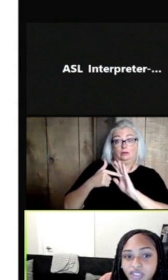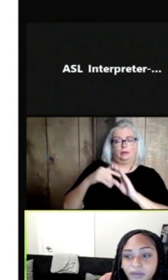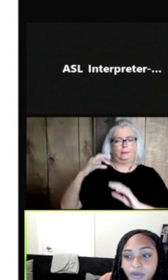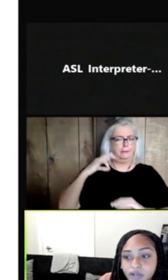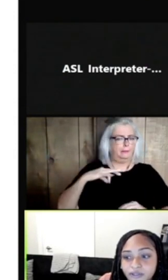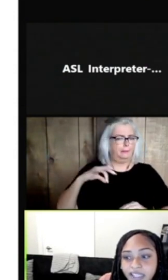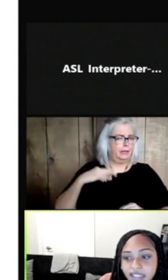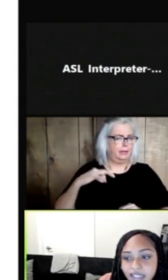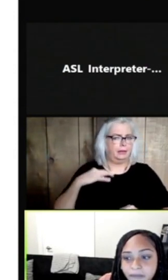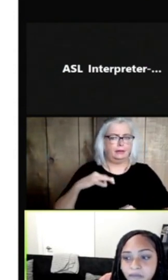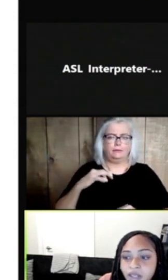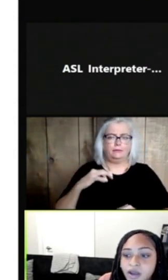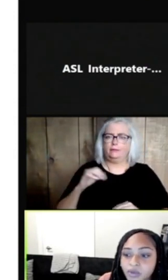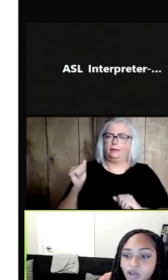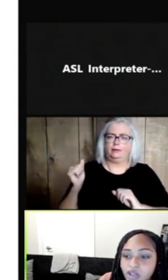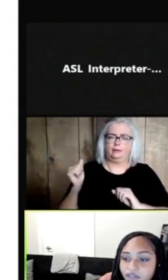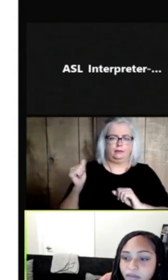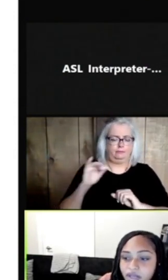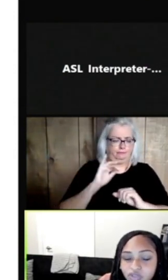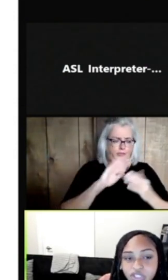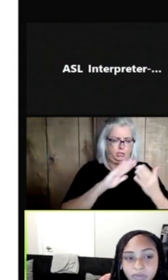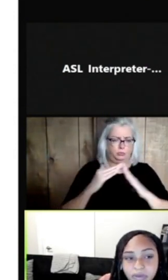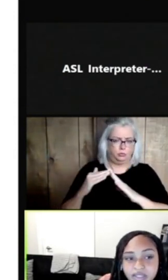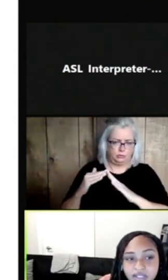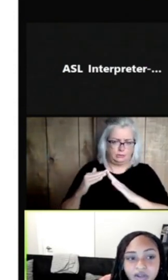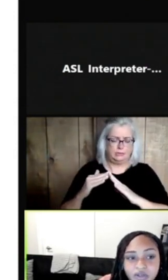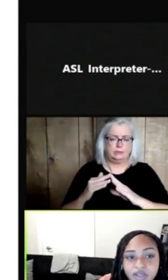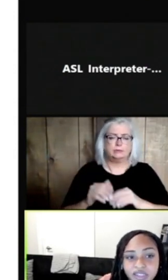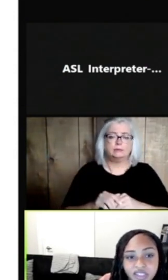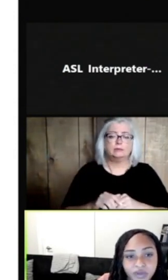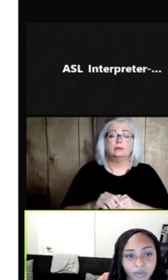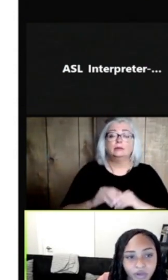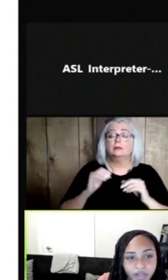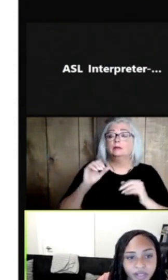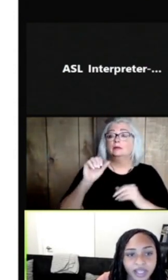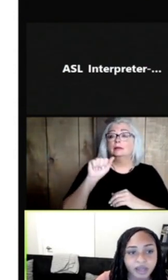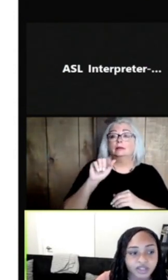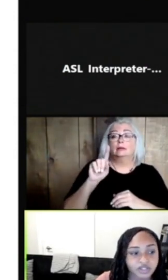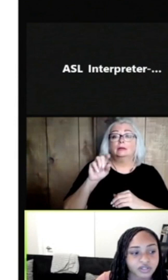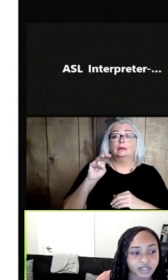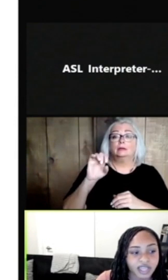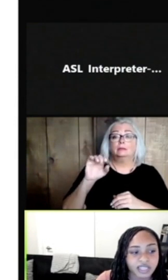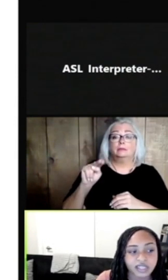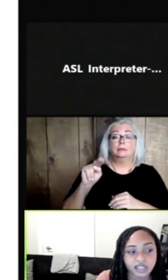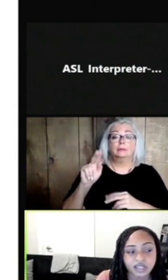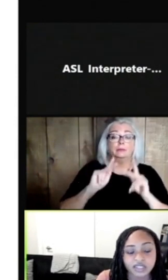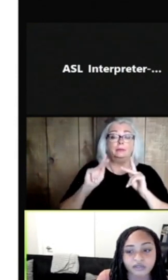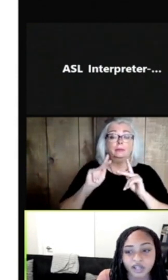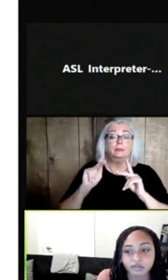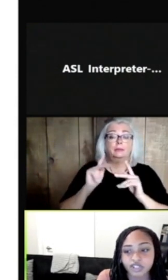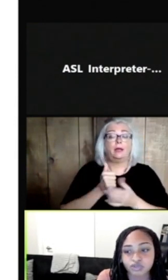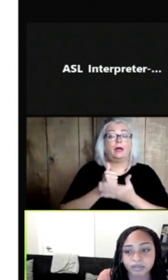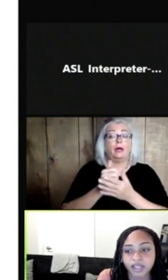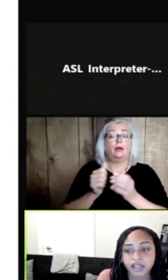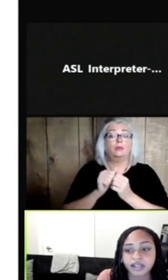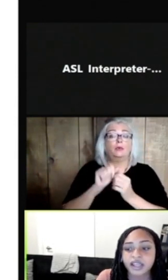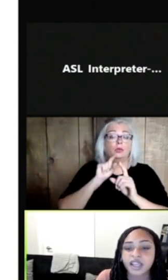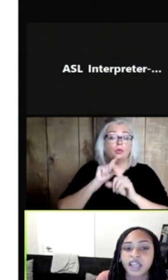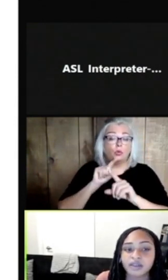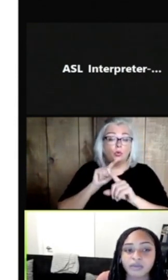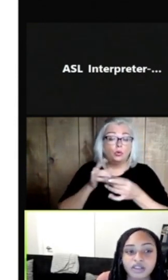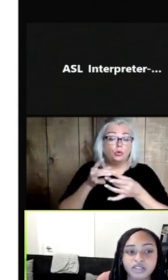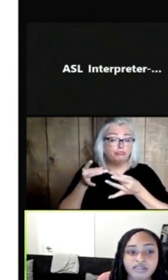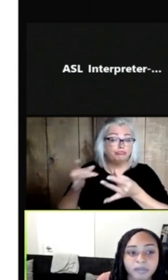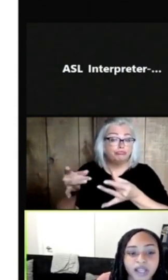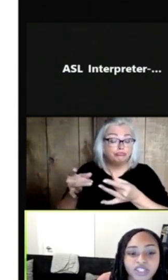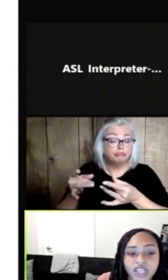the churches that we do vaccinate. We also have administration personnel who assist with ordering and making sure that the vaccine clinics are very much streamlined.